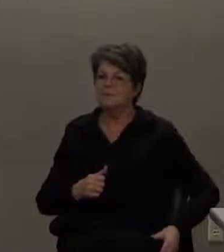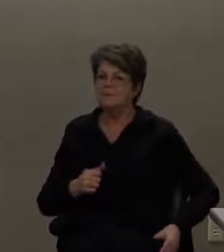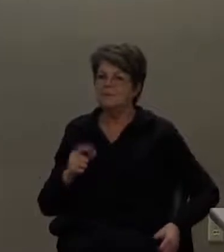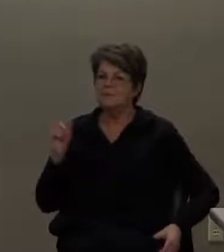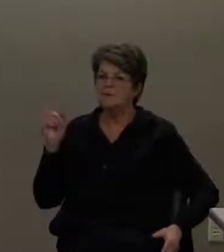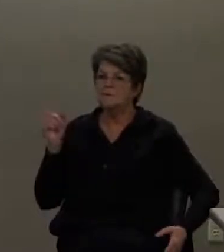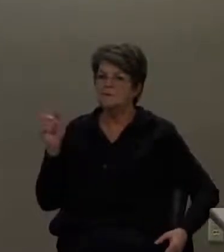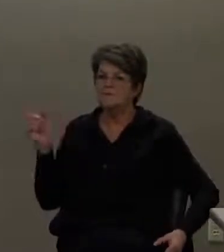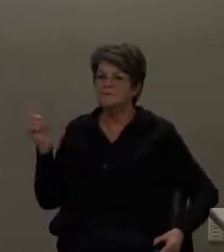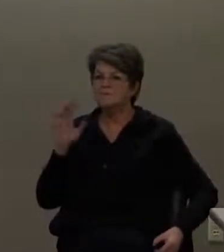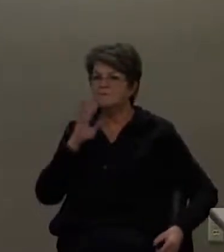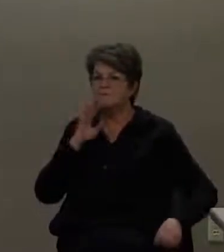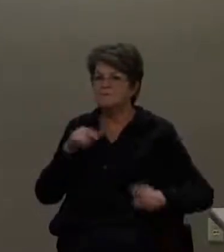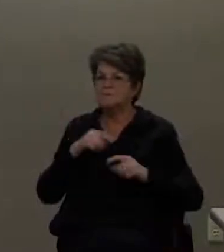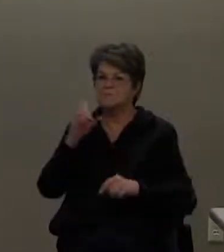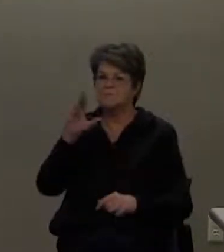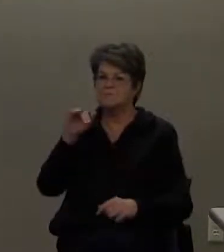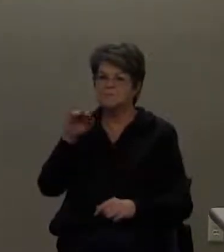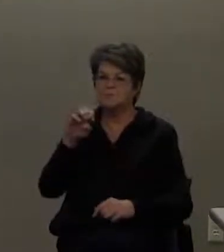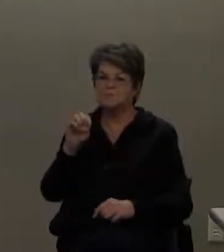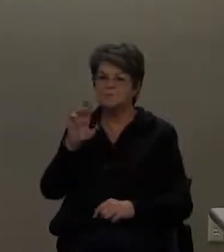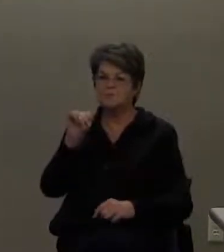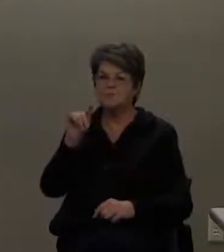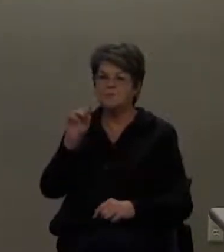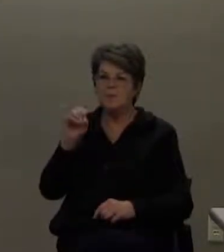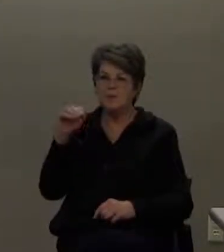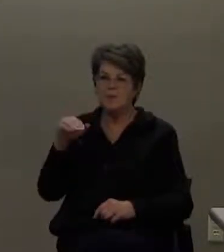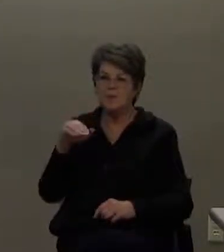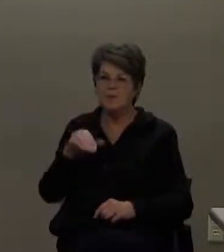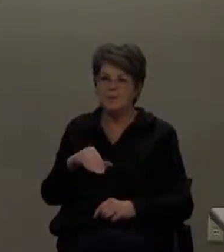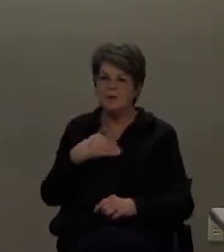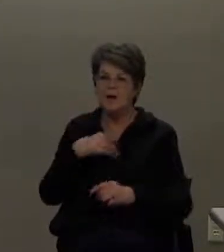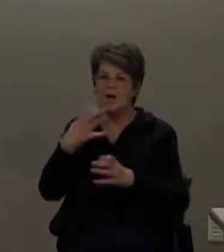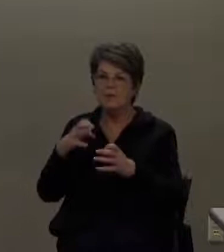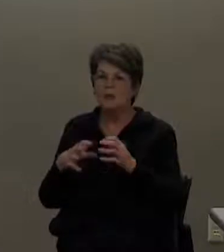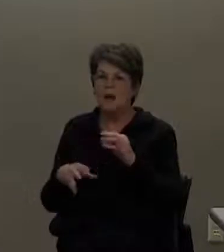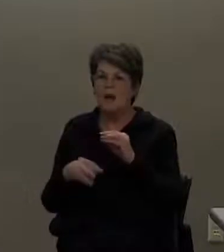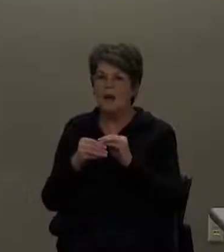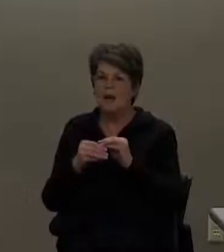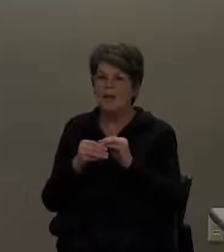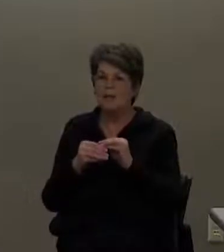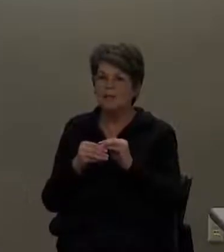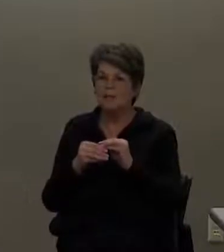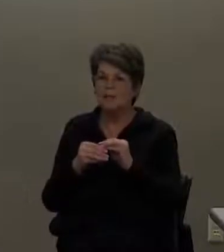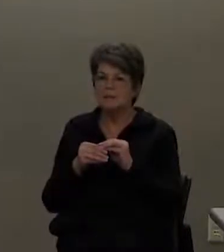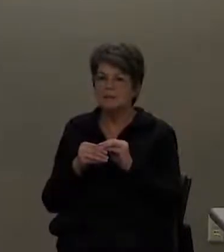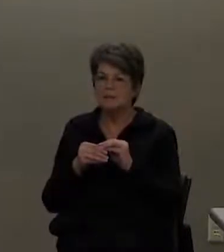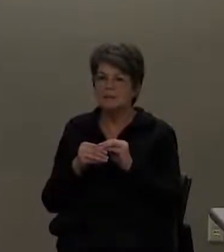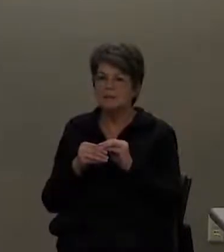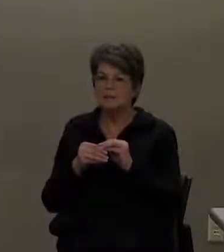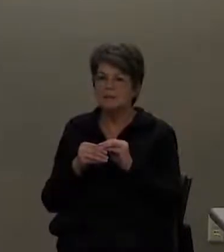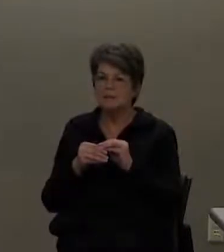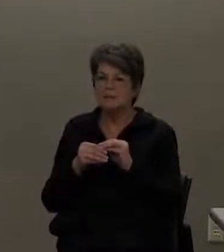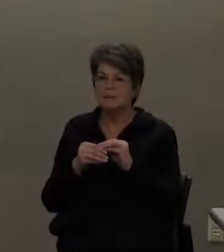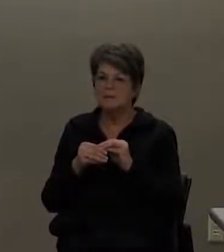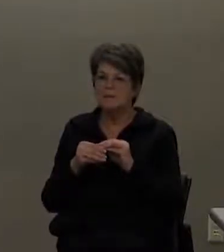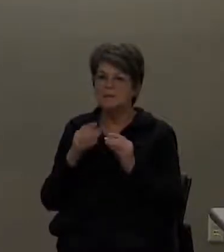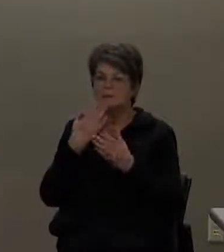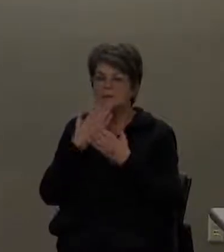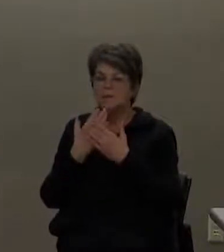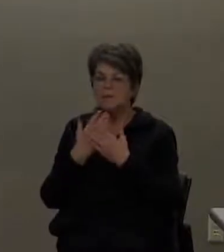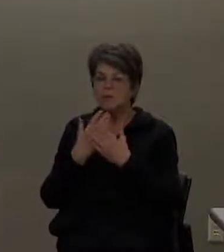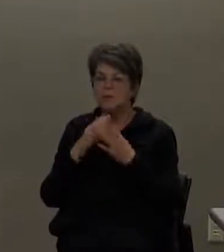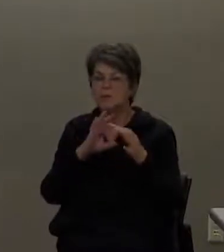You were talking about crime rate going down here. Yes. I would like to add a note. I think there's a direct relationship between